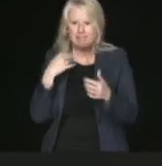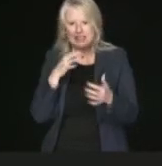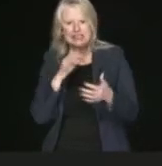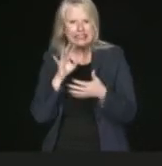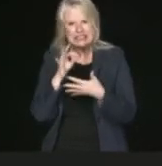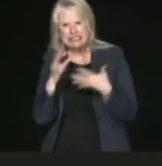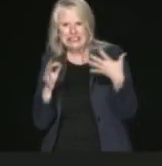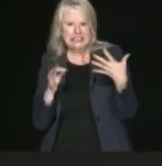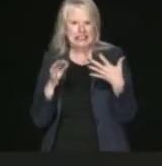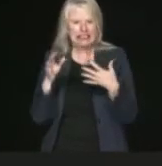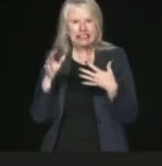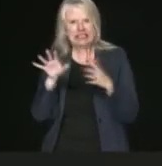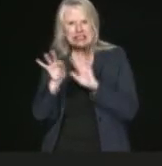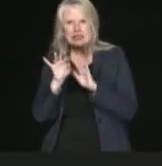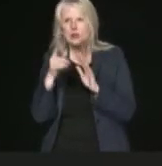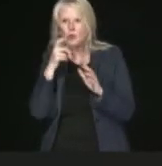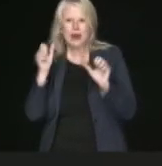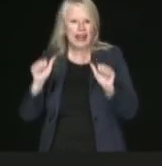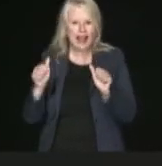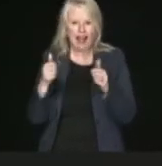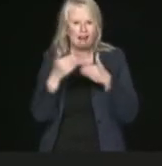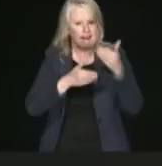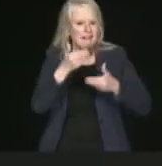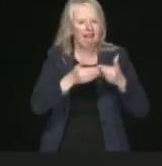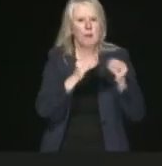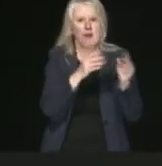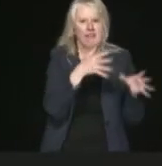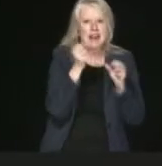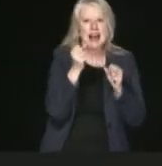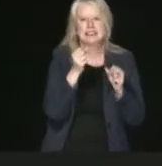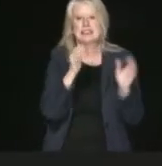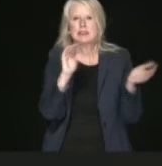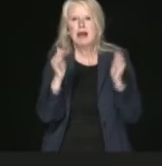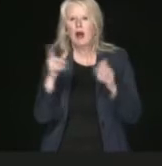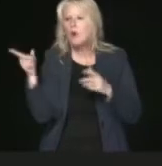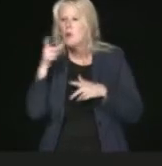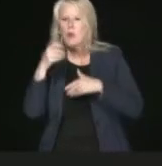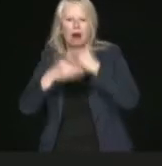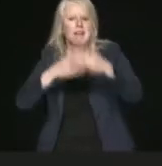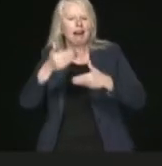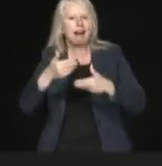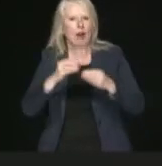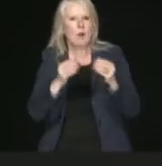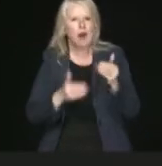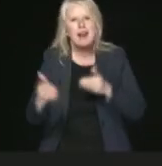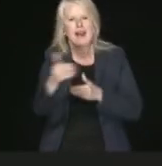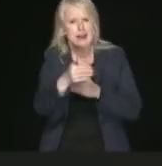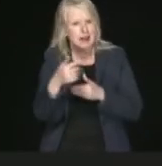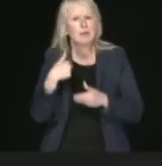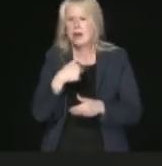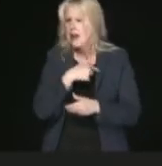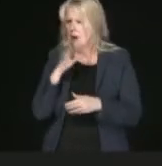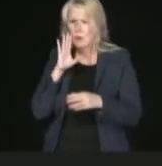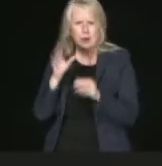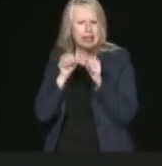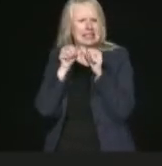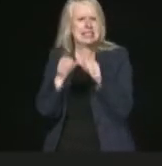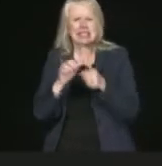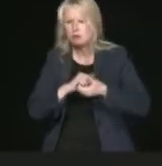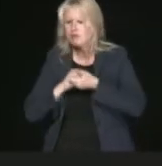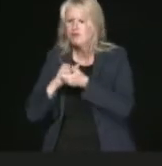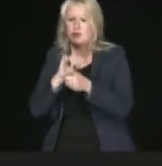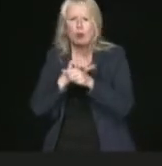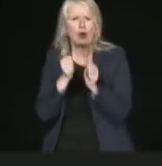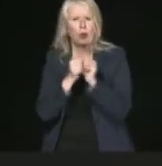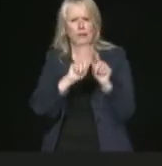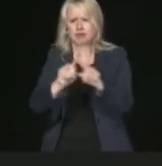as to who we could move quickest with, who was furthest along, but we will continue to work with all